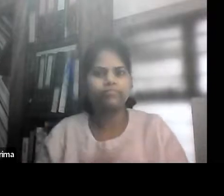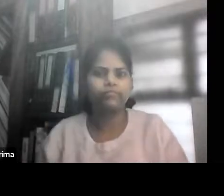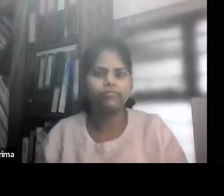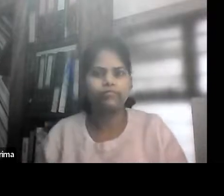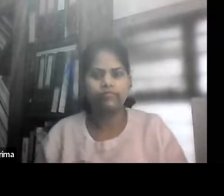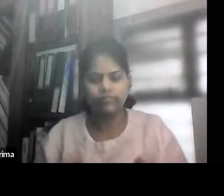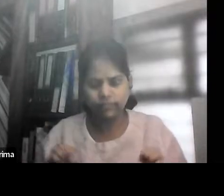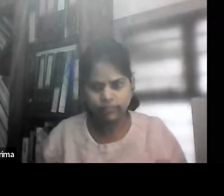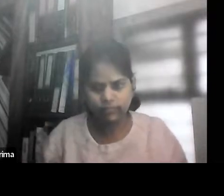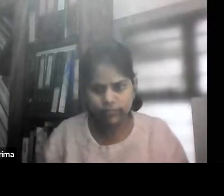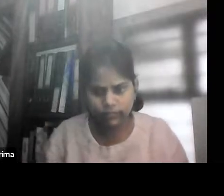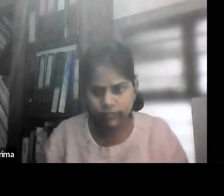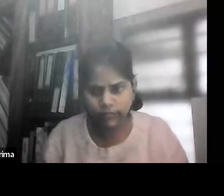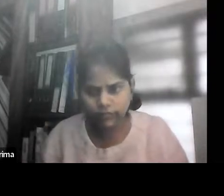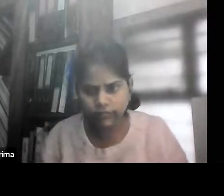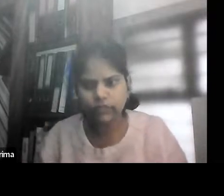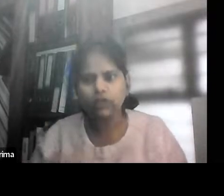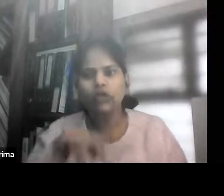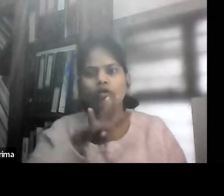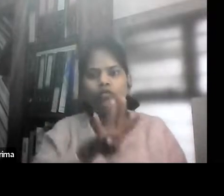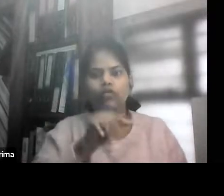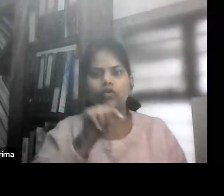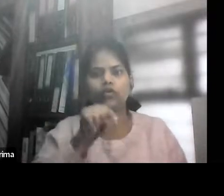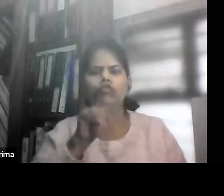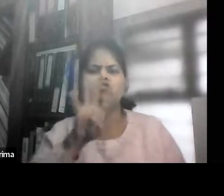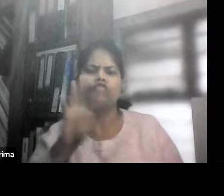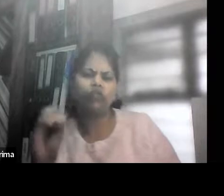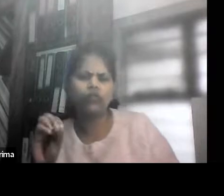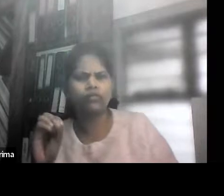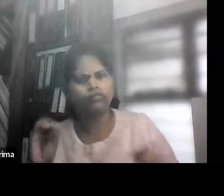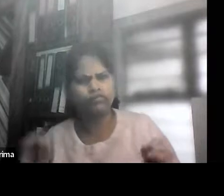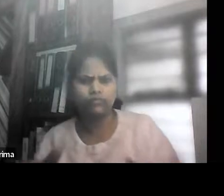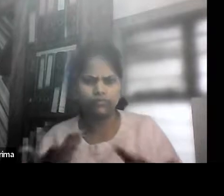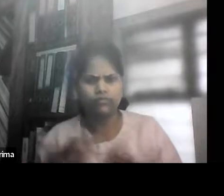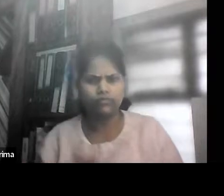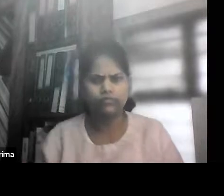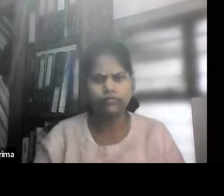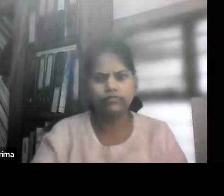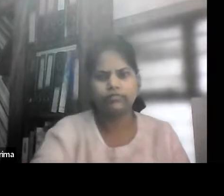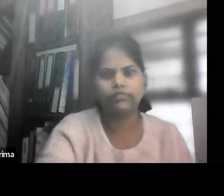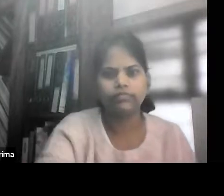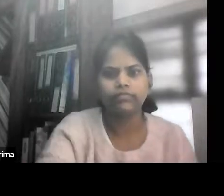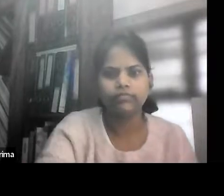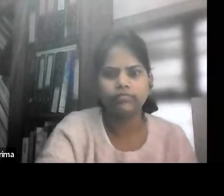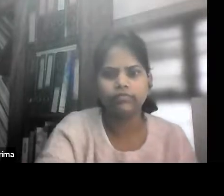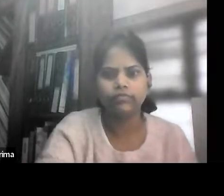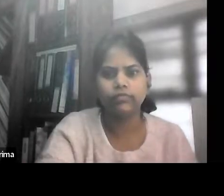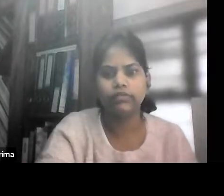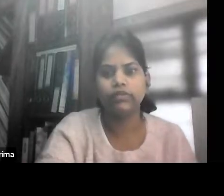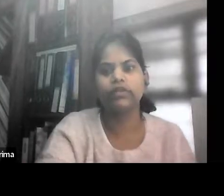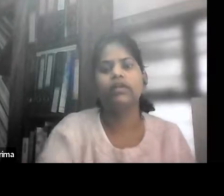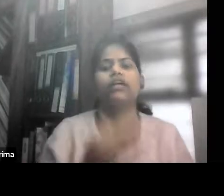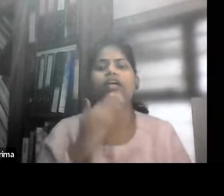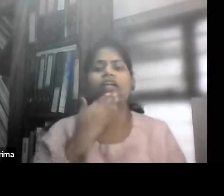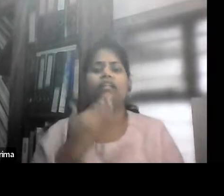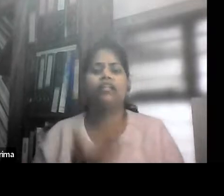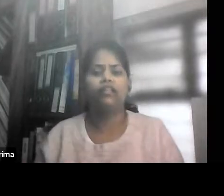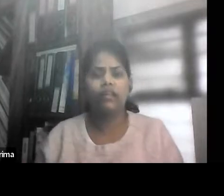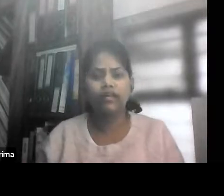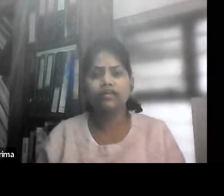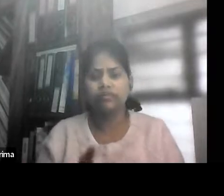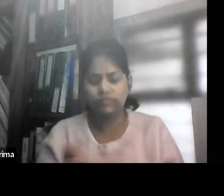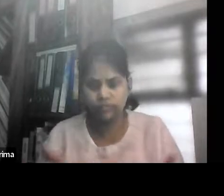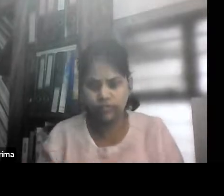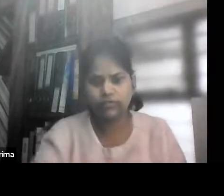around 4:40, roughly. Thank you so much, sir. And thank you to all the organizers for giving me